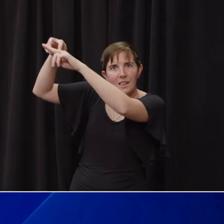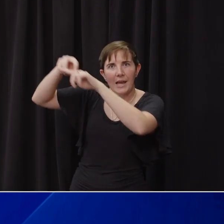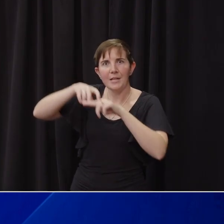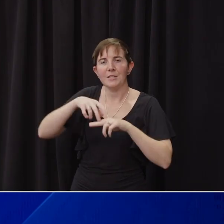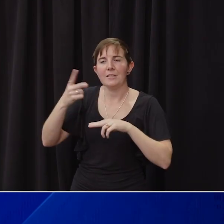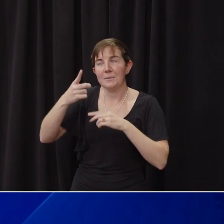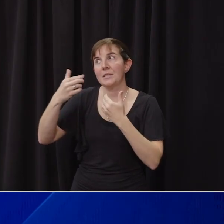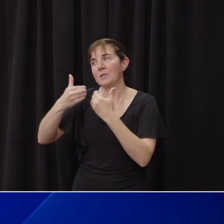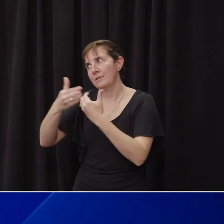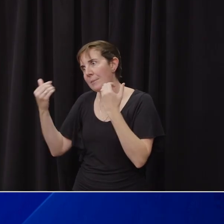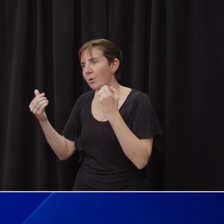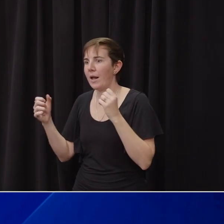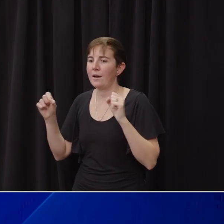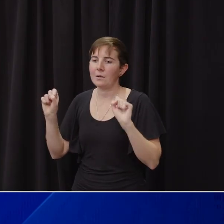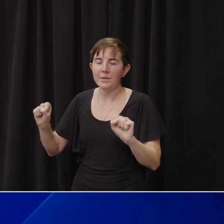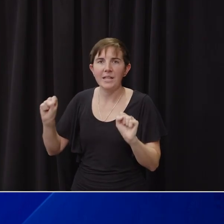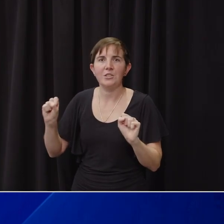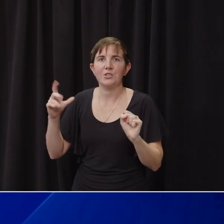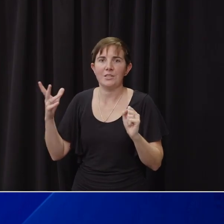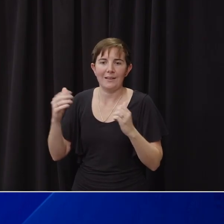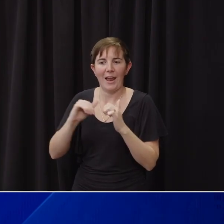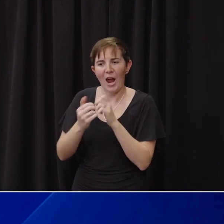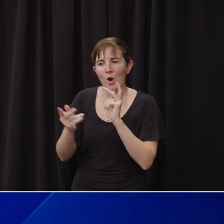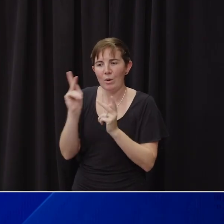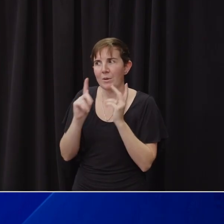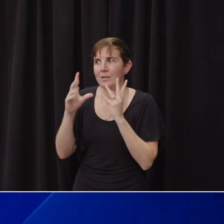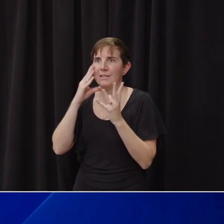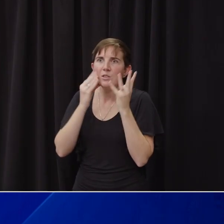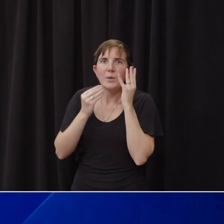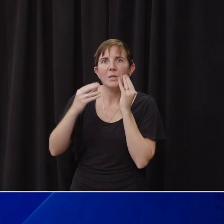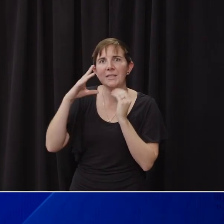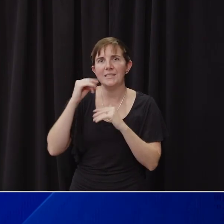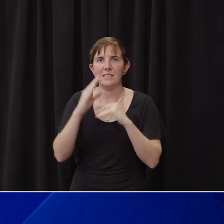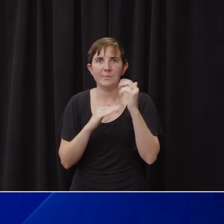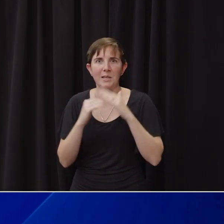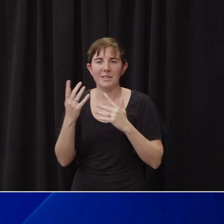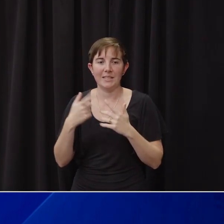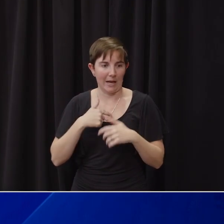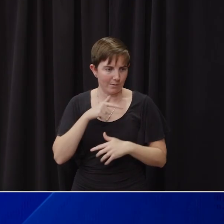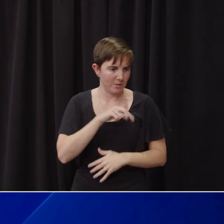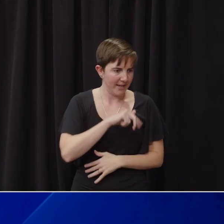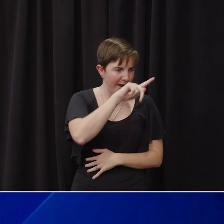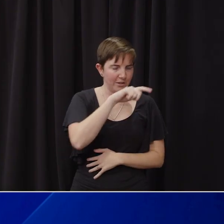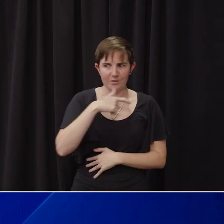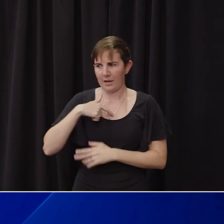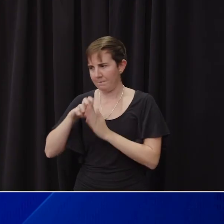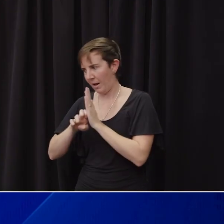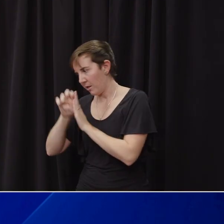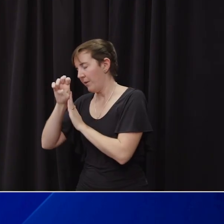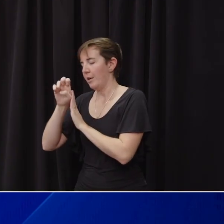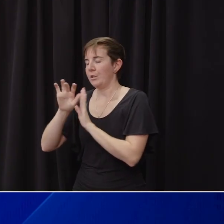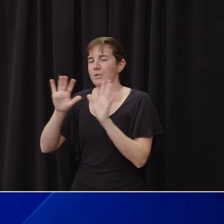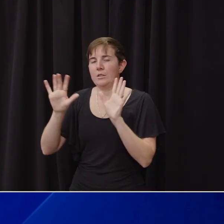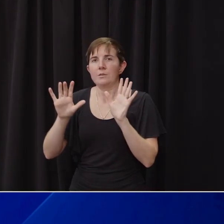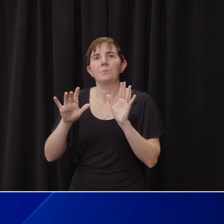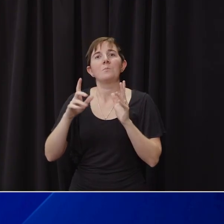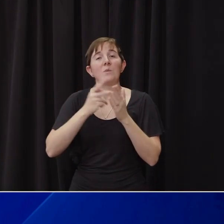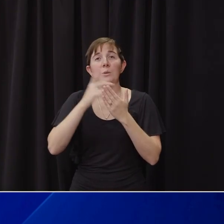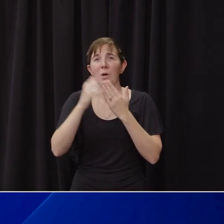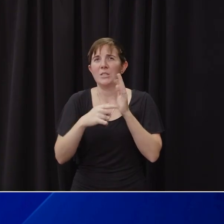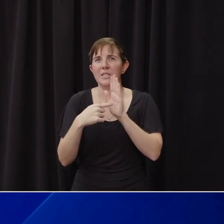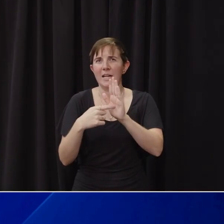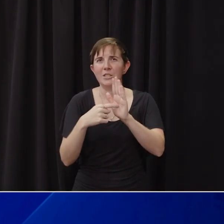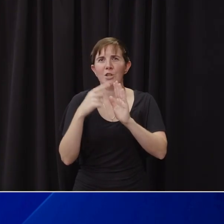are separating potentially, the way people experience the building. So the project that I showed